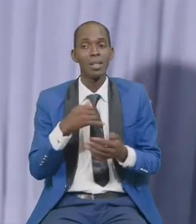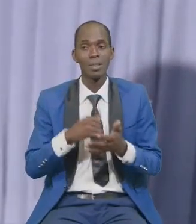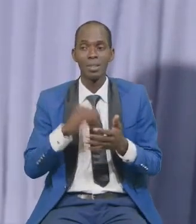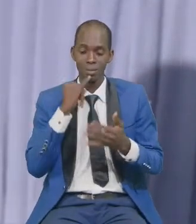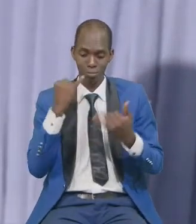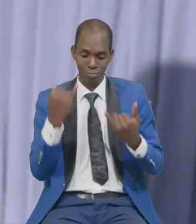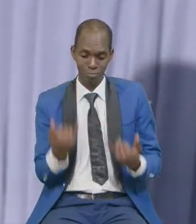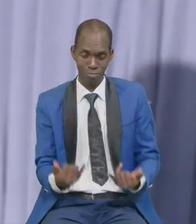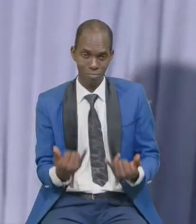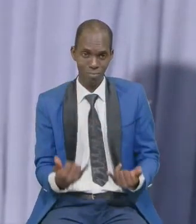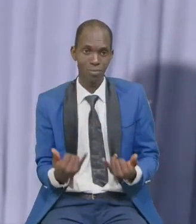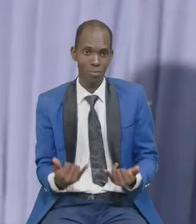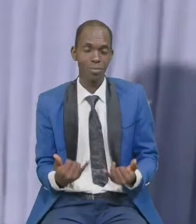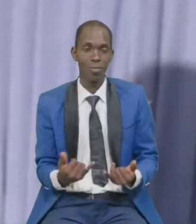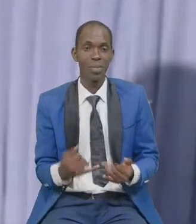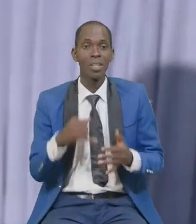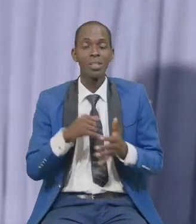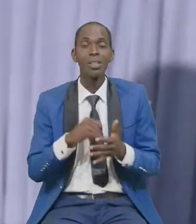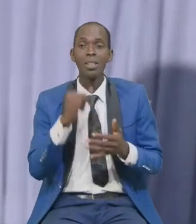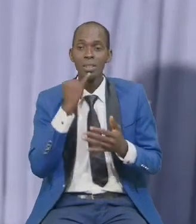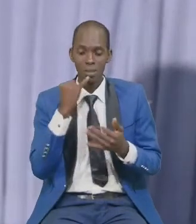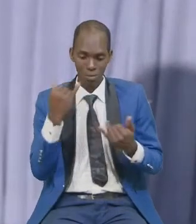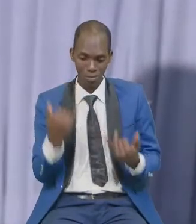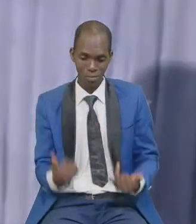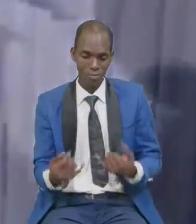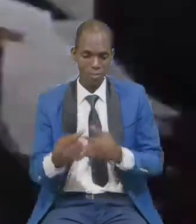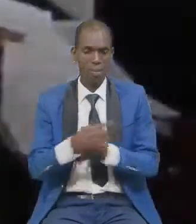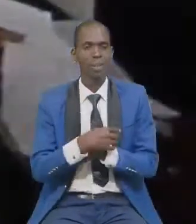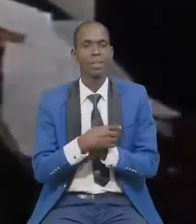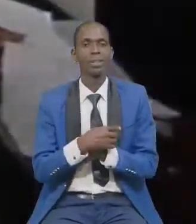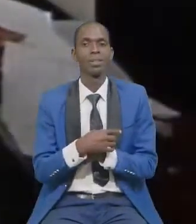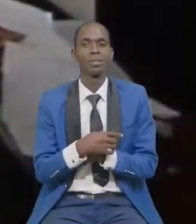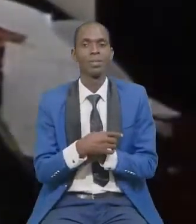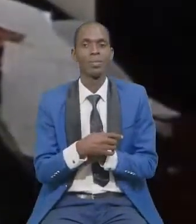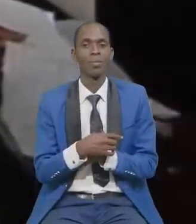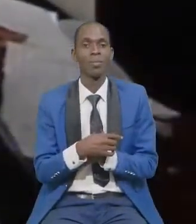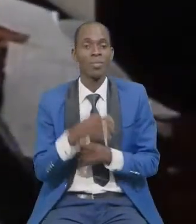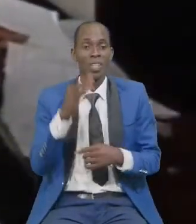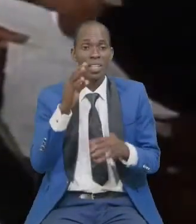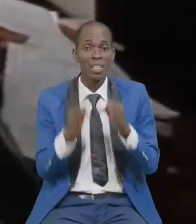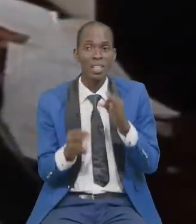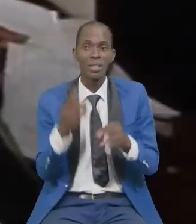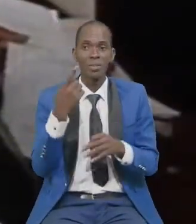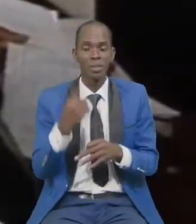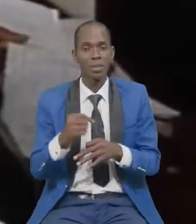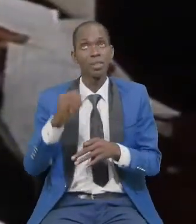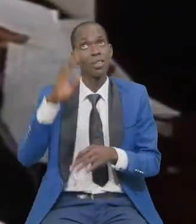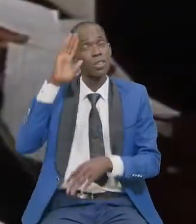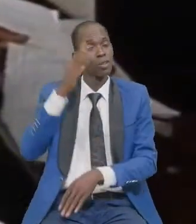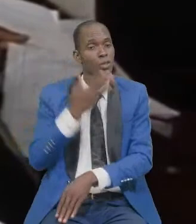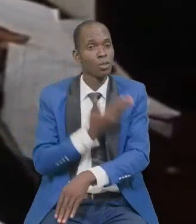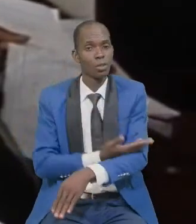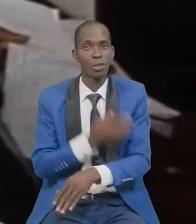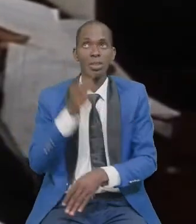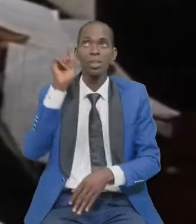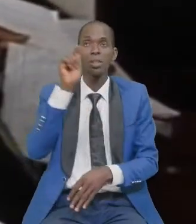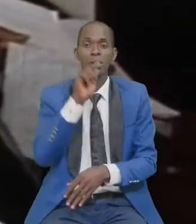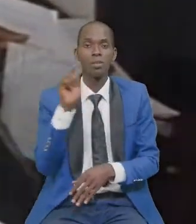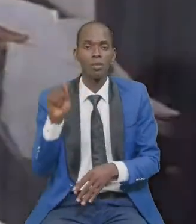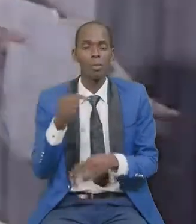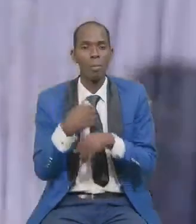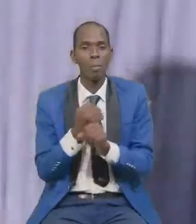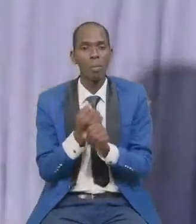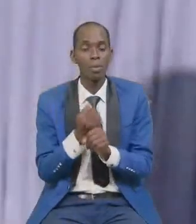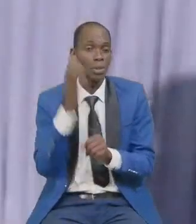today. Somebody there said it is today. If the Son therefore shall make you